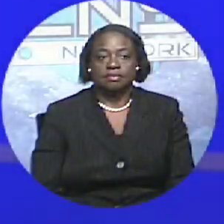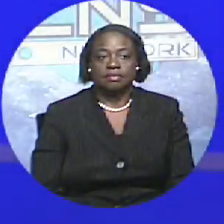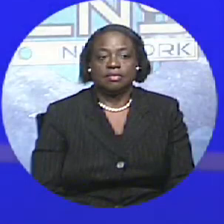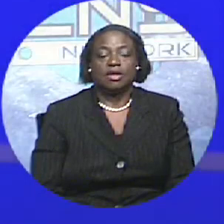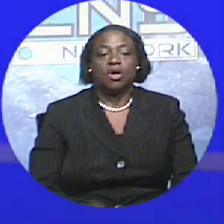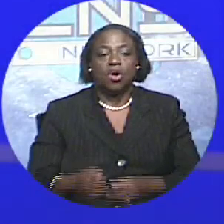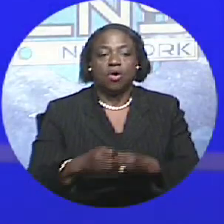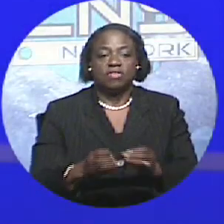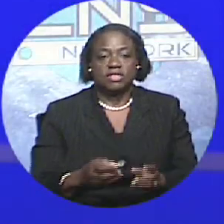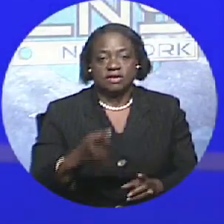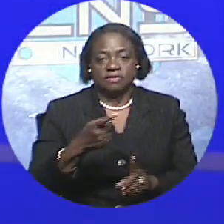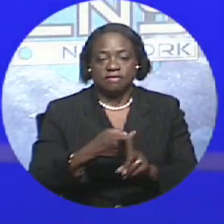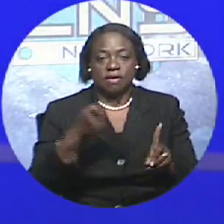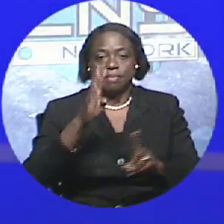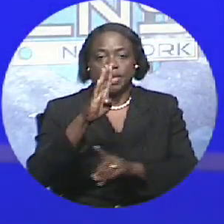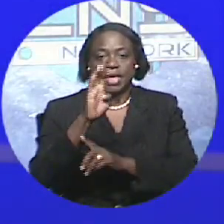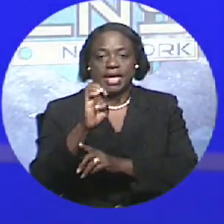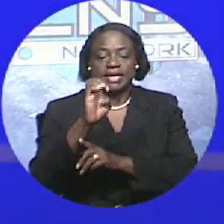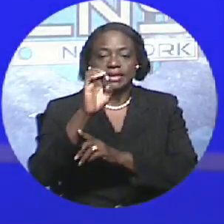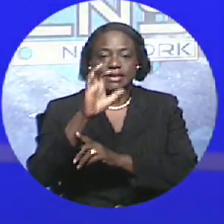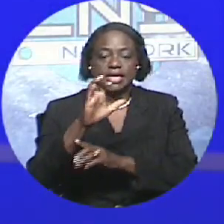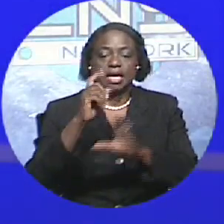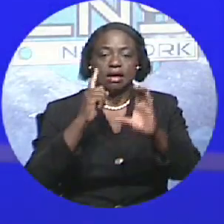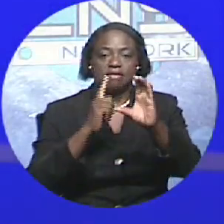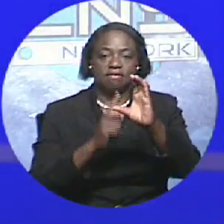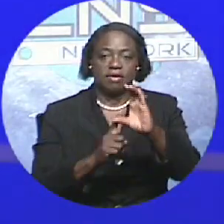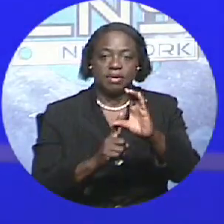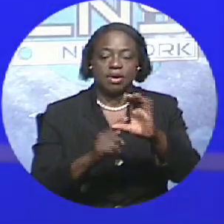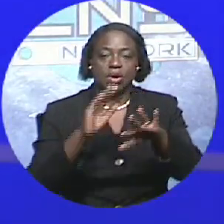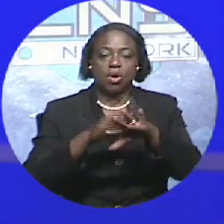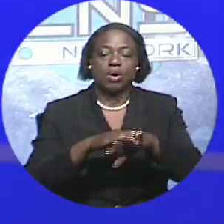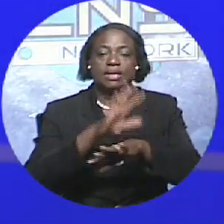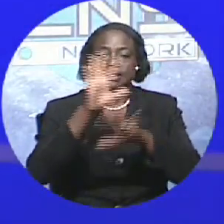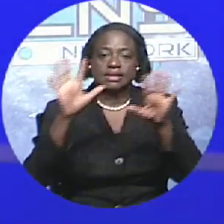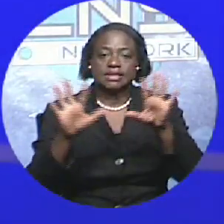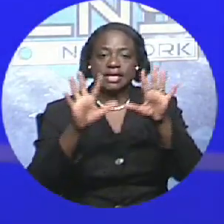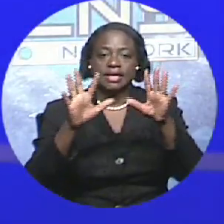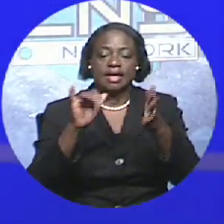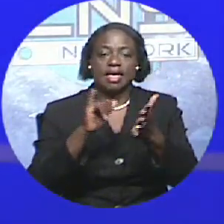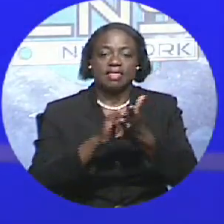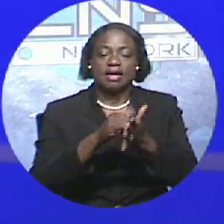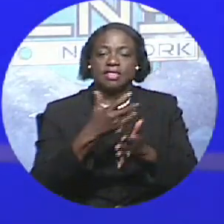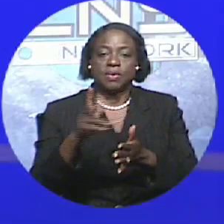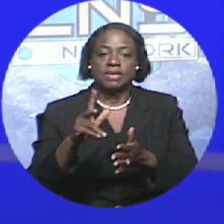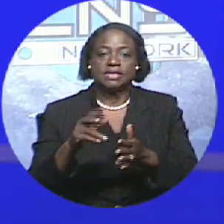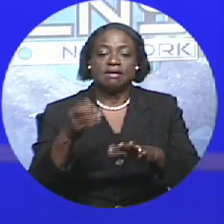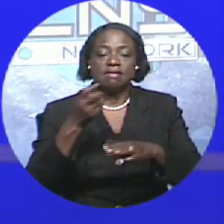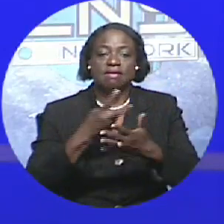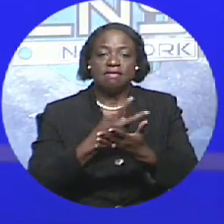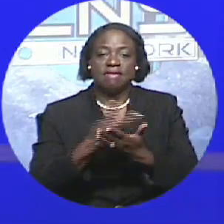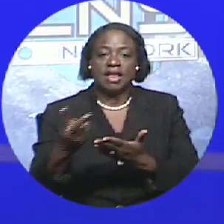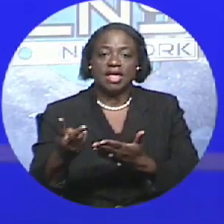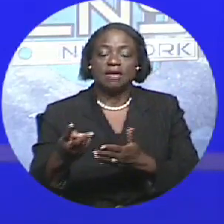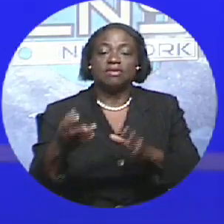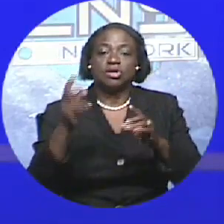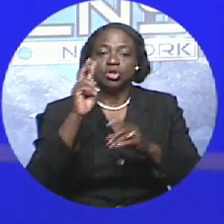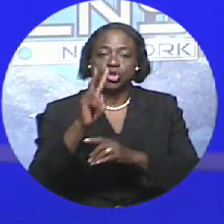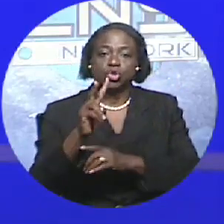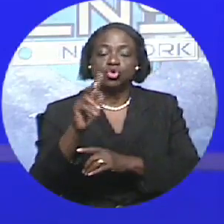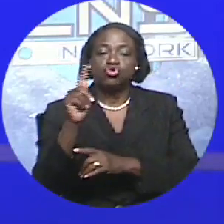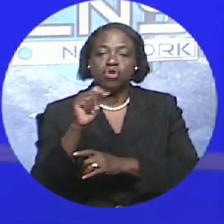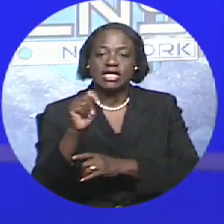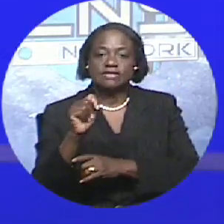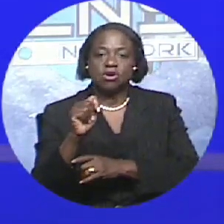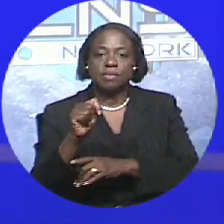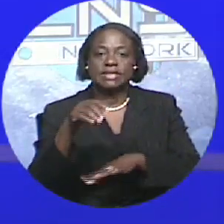Officials from the Bahamas Electricity Corporation confirming to our news team on Sunday that there was a failure of two current transformers in the control room